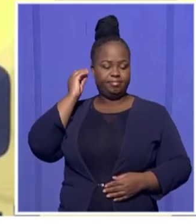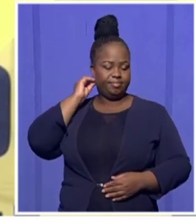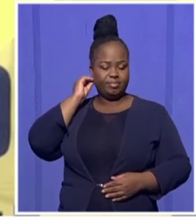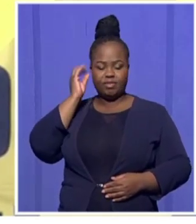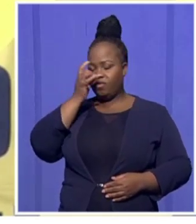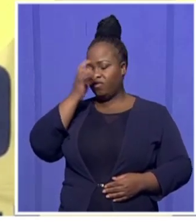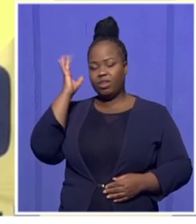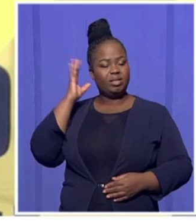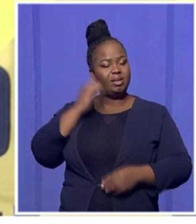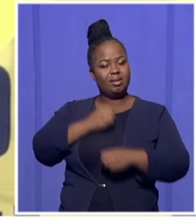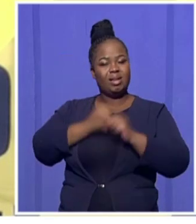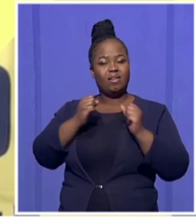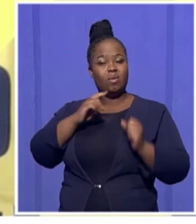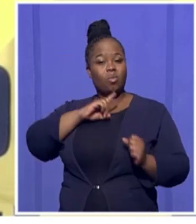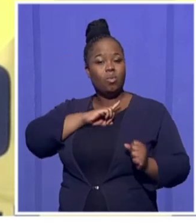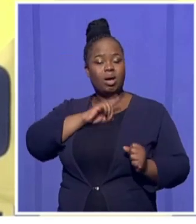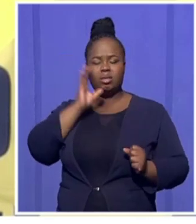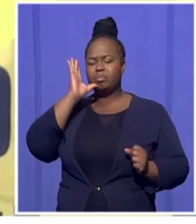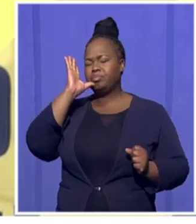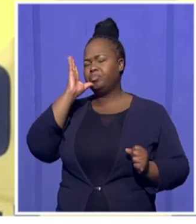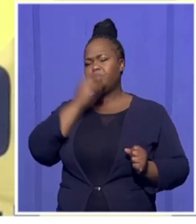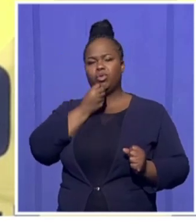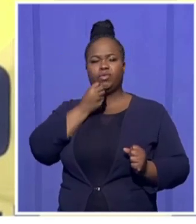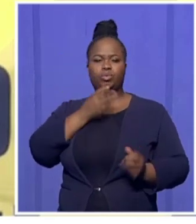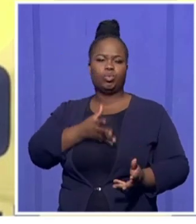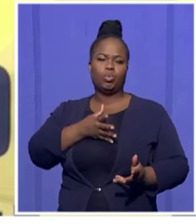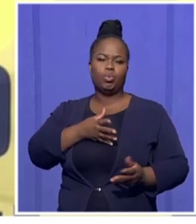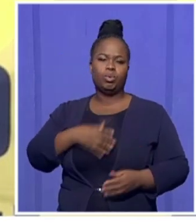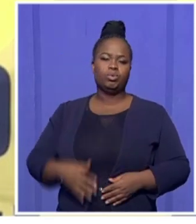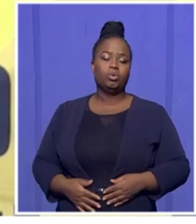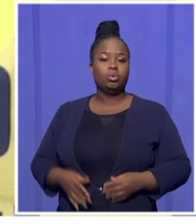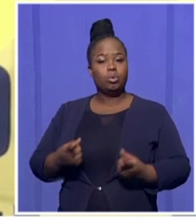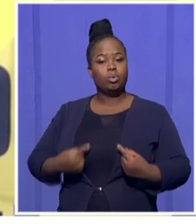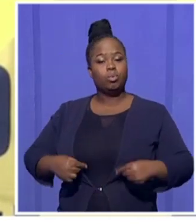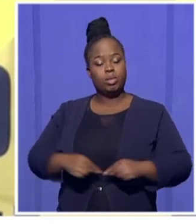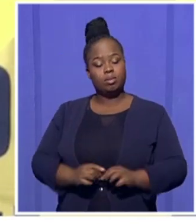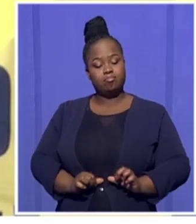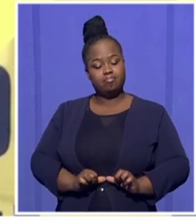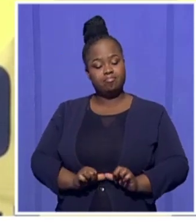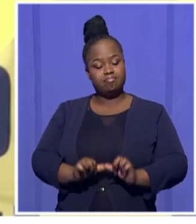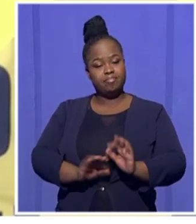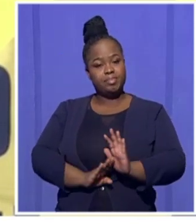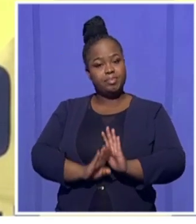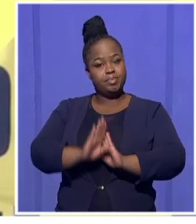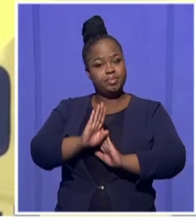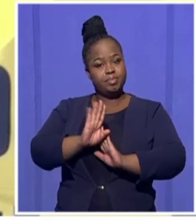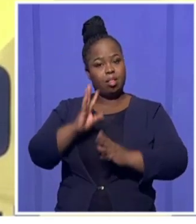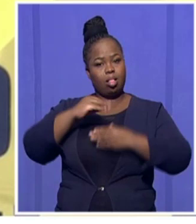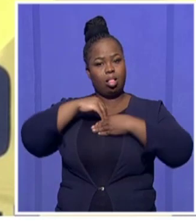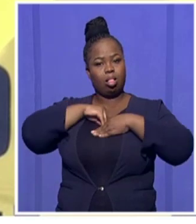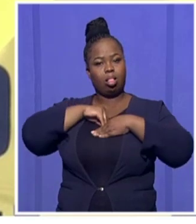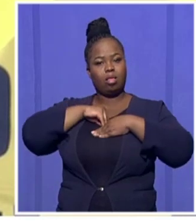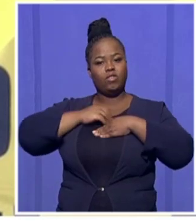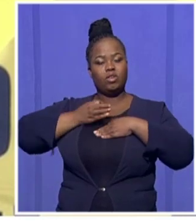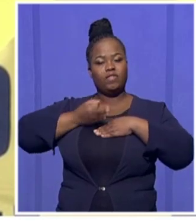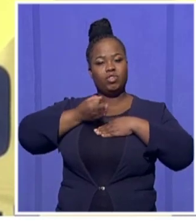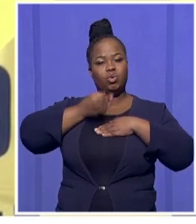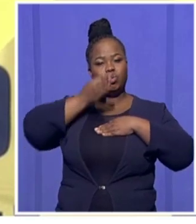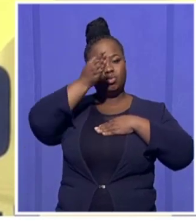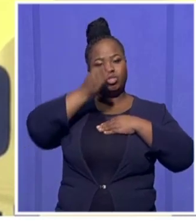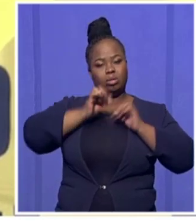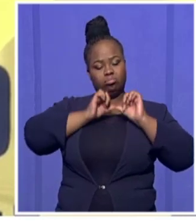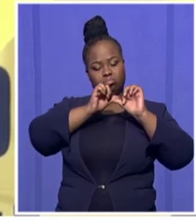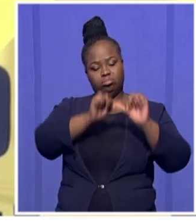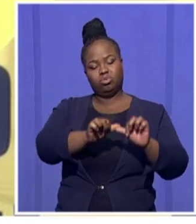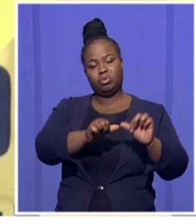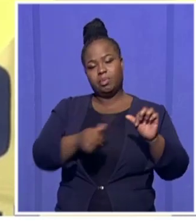forget, that must fortify us as we ponder a future without our beloved Comrade